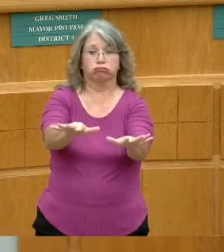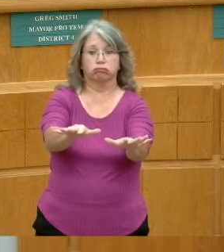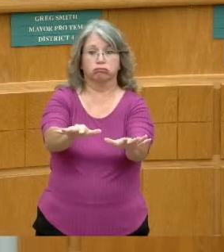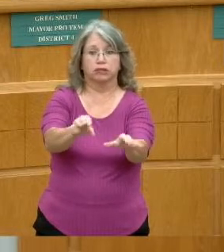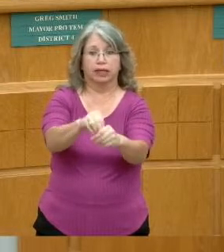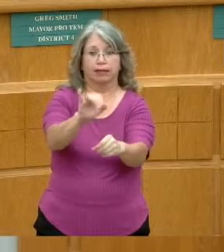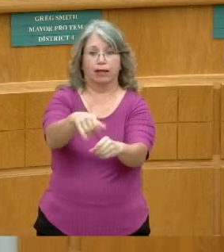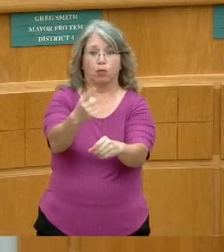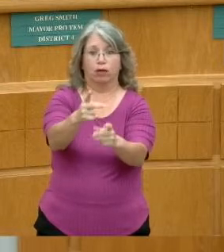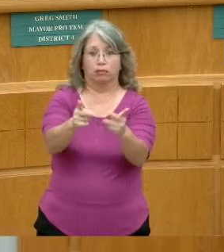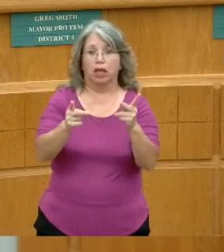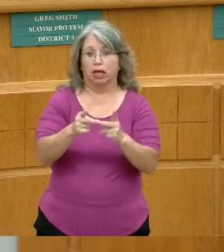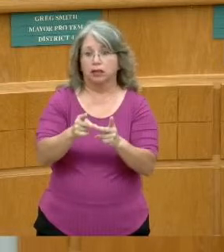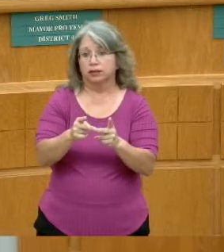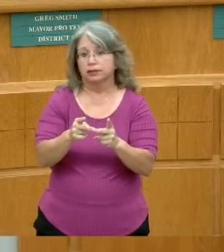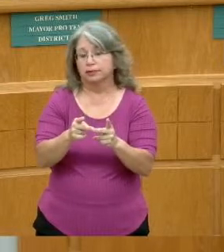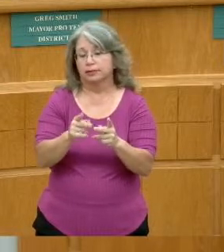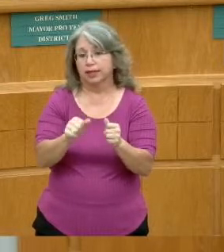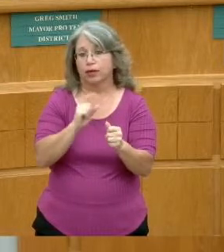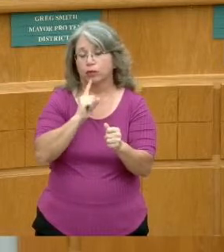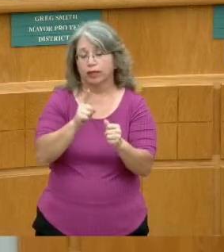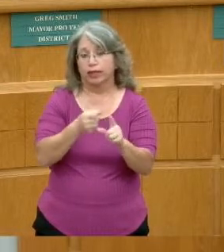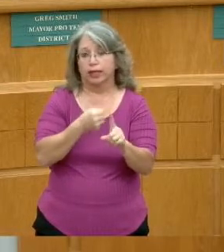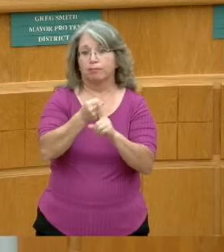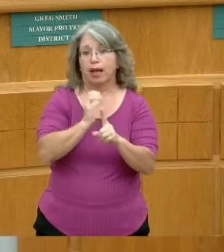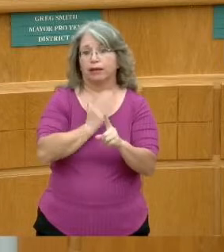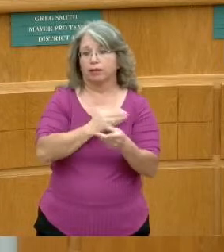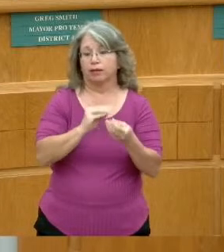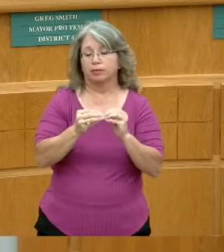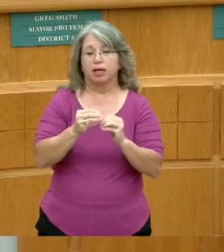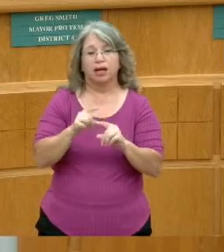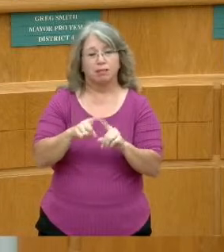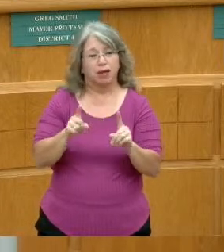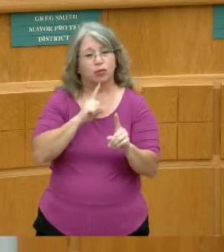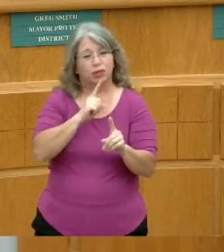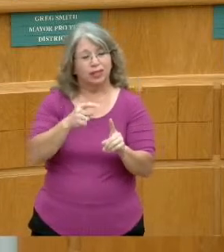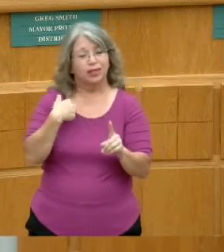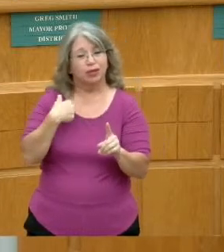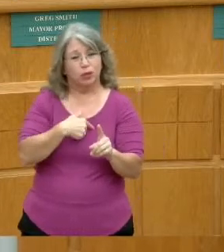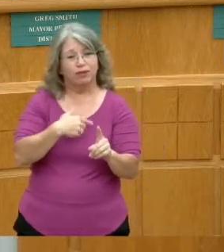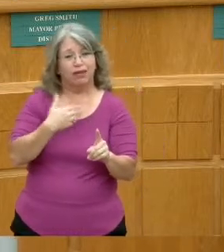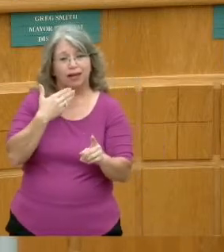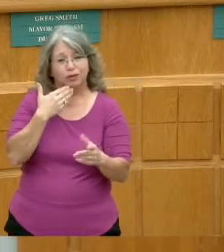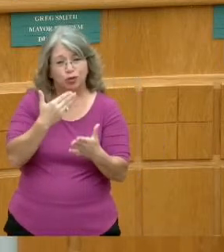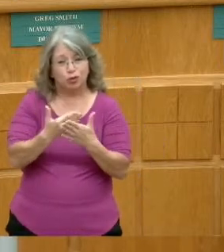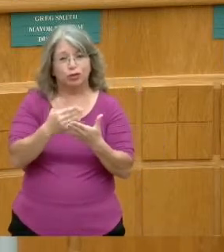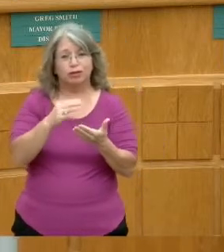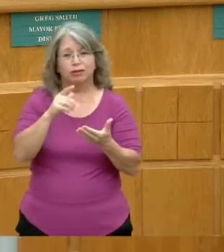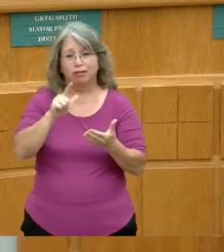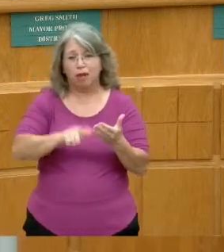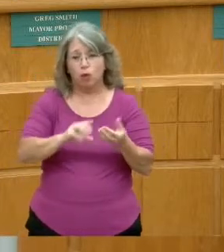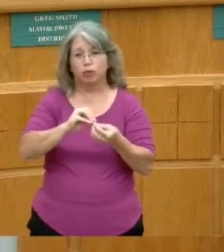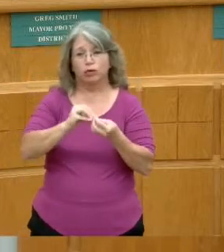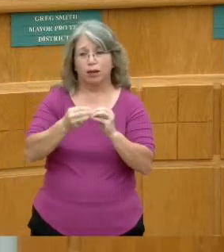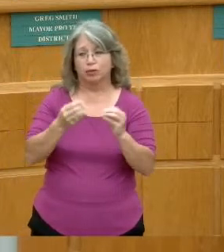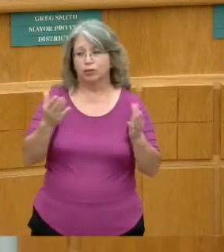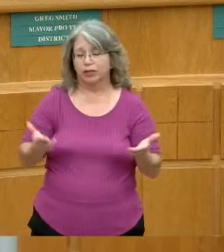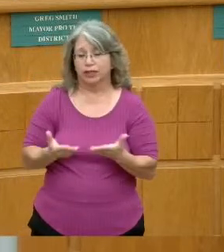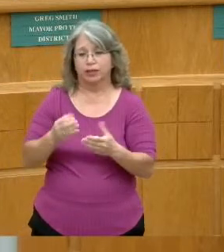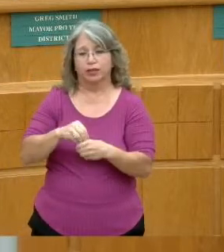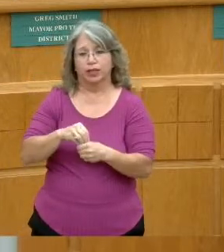general we've fared fairly well here in the Coastal Bend area with low numbers of cases, where just a